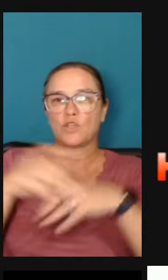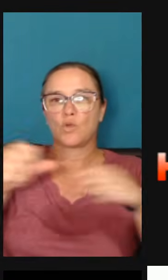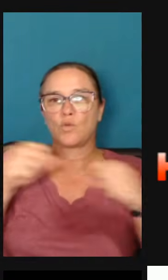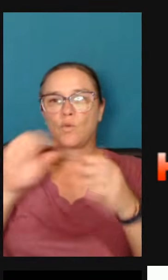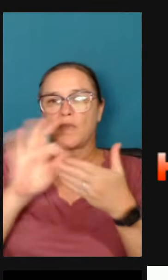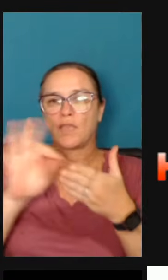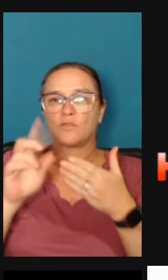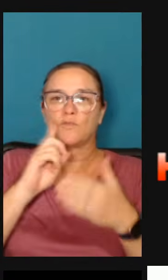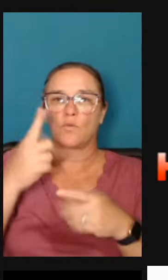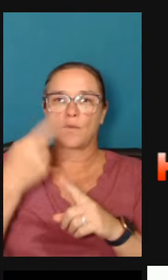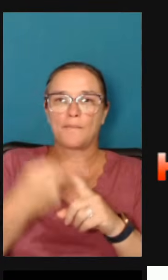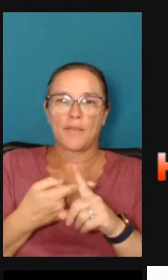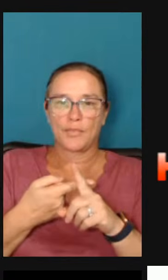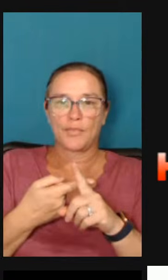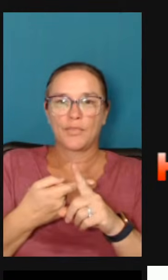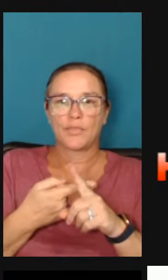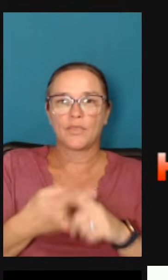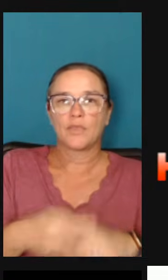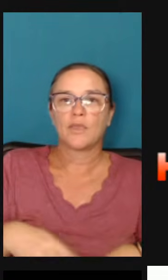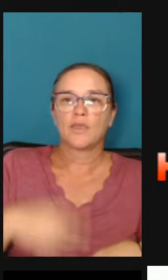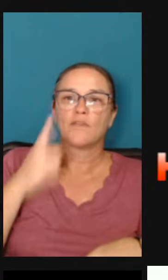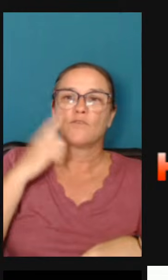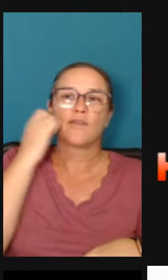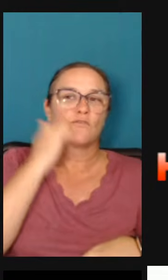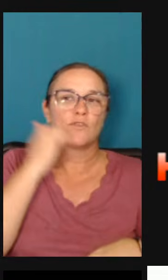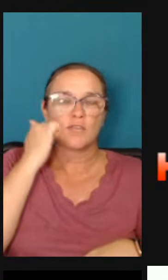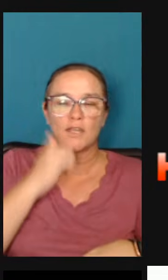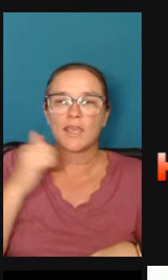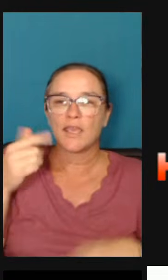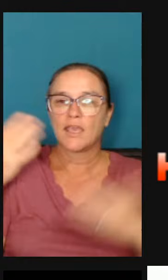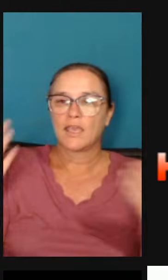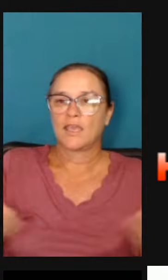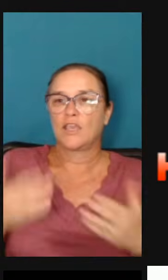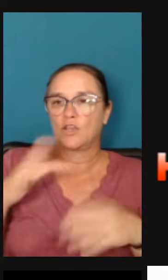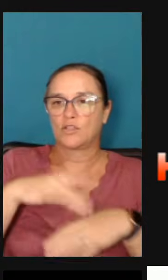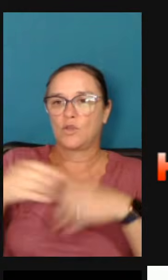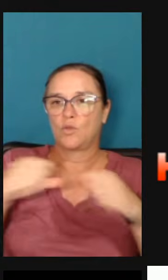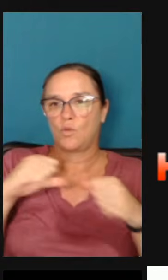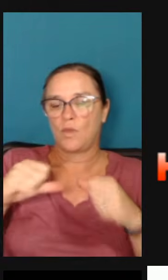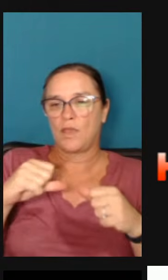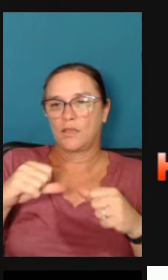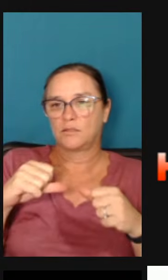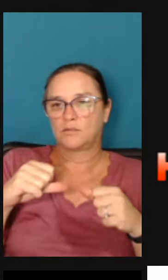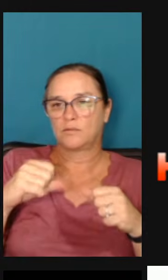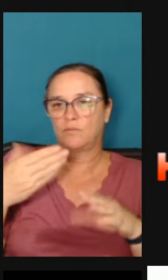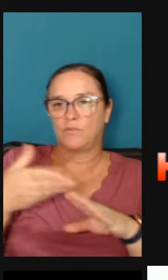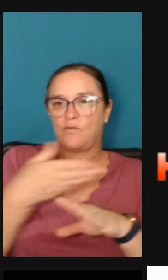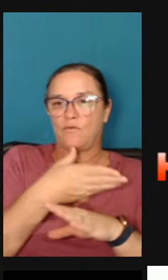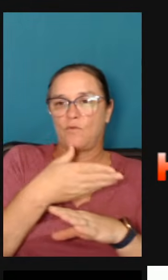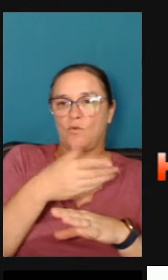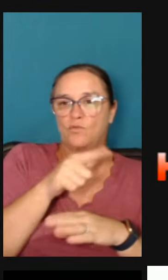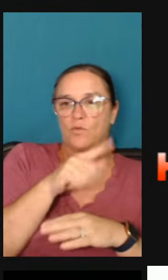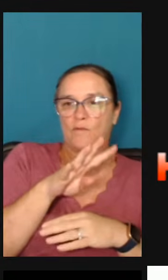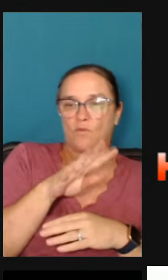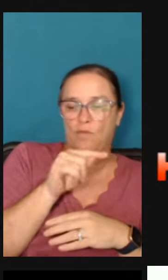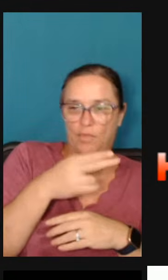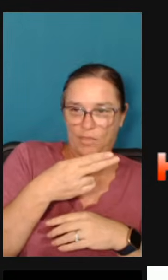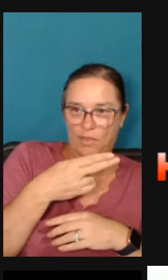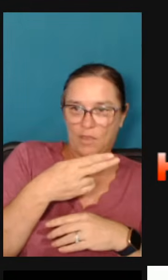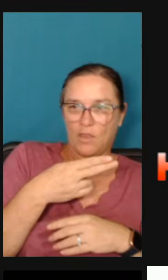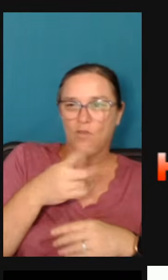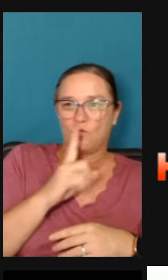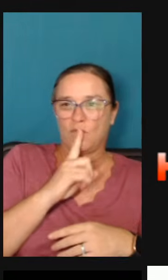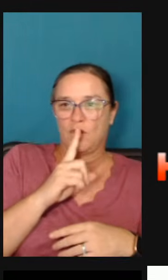our most useful graph. Earthquakes per day. Here is the earthquakes ahead of the 24th, right? It really was the 22nd